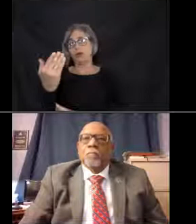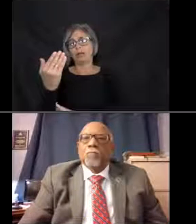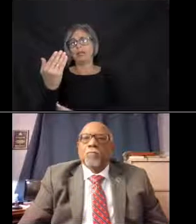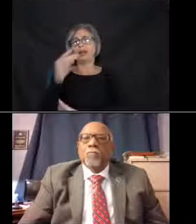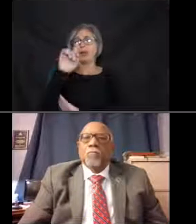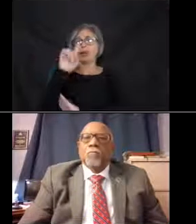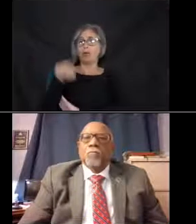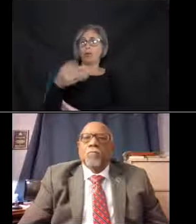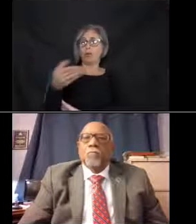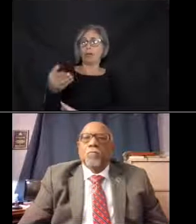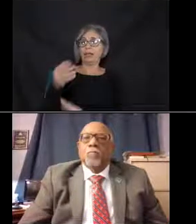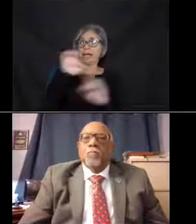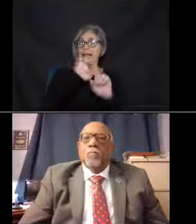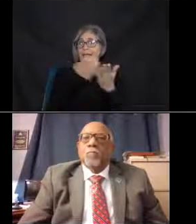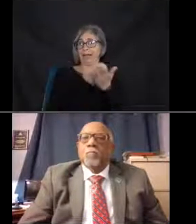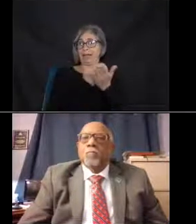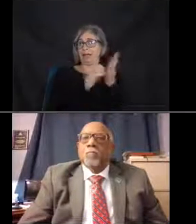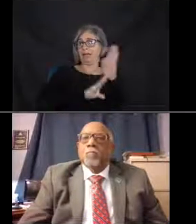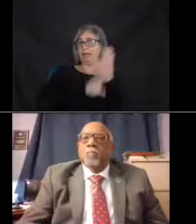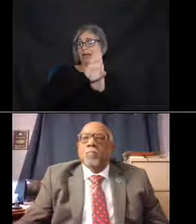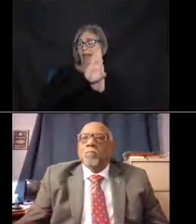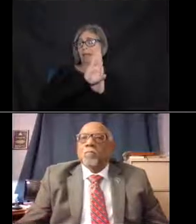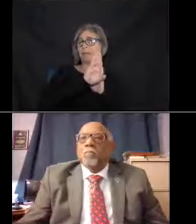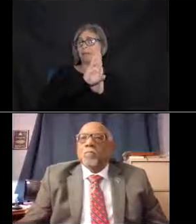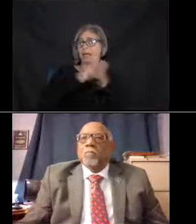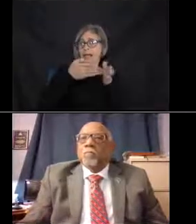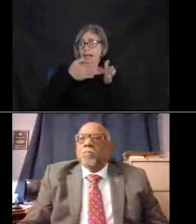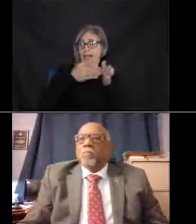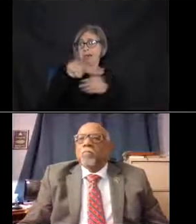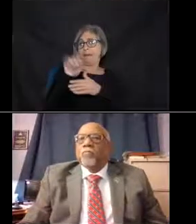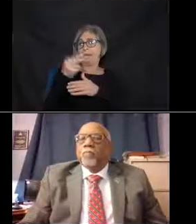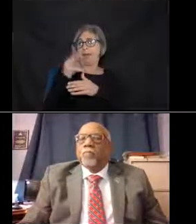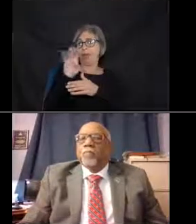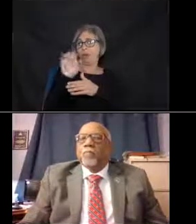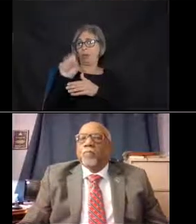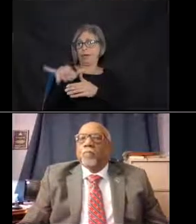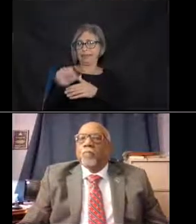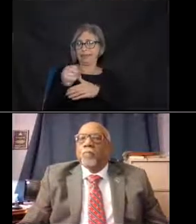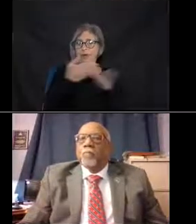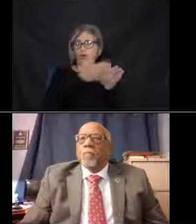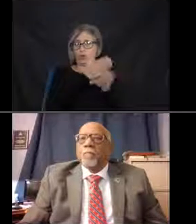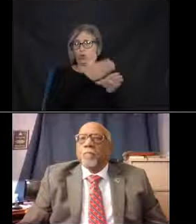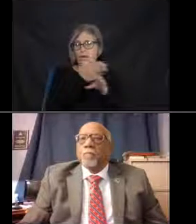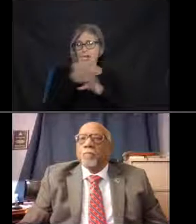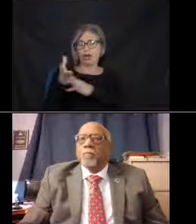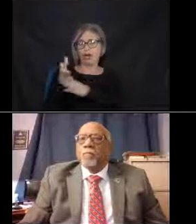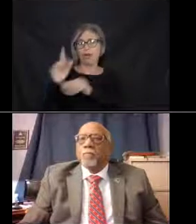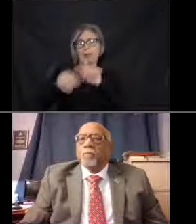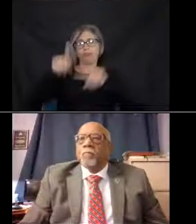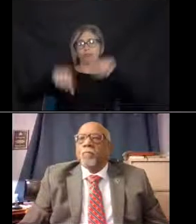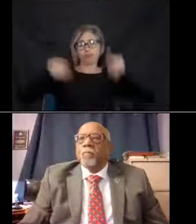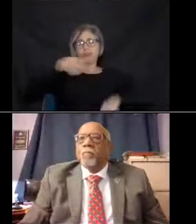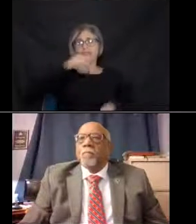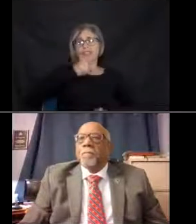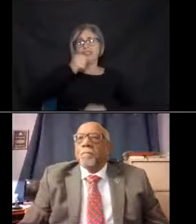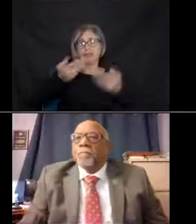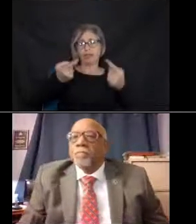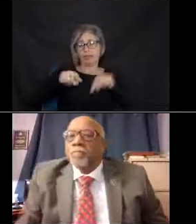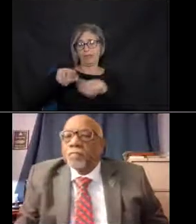as economic development and creating pathways, career pathways for folks of all ages in the city. And